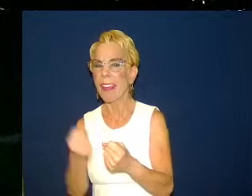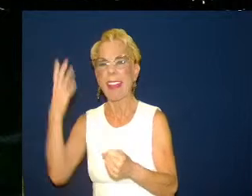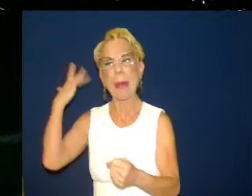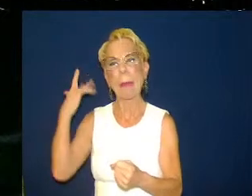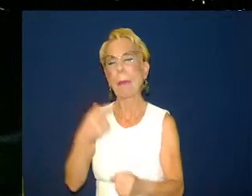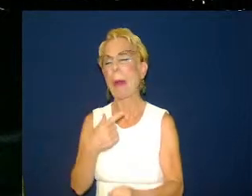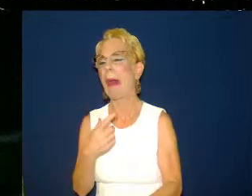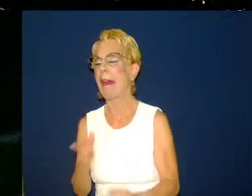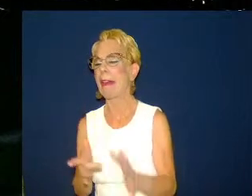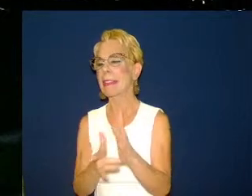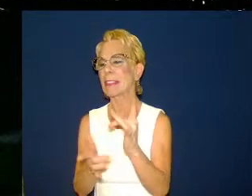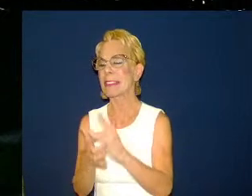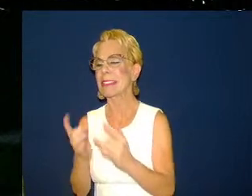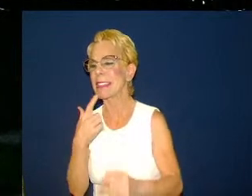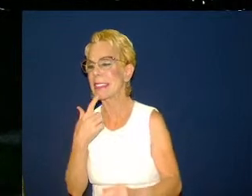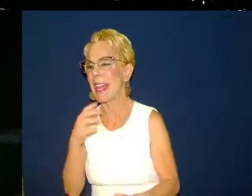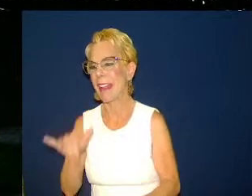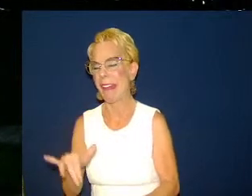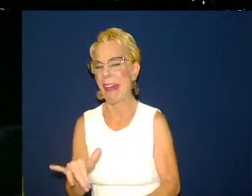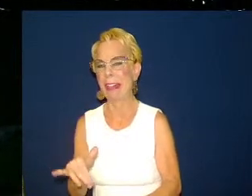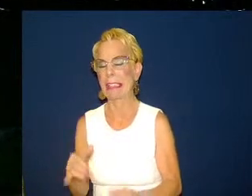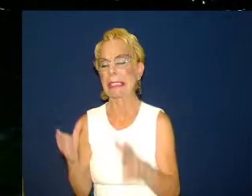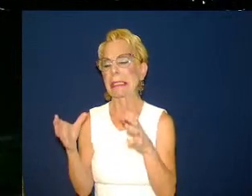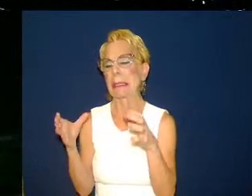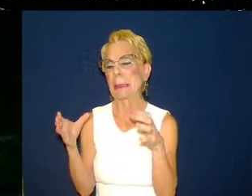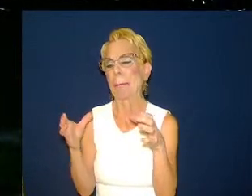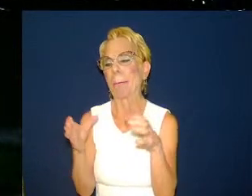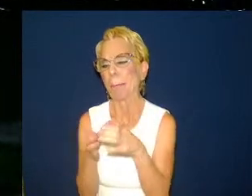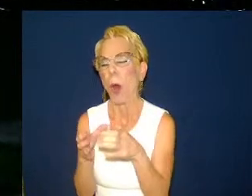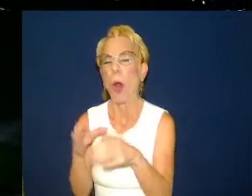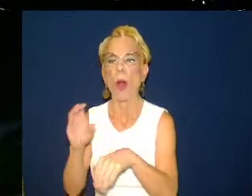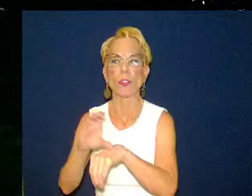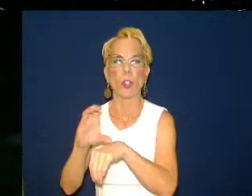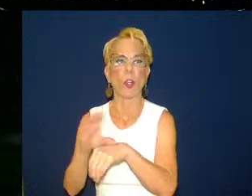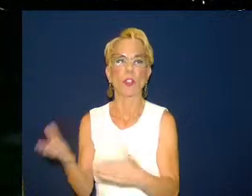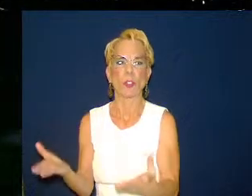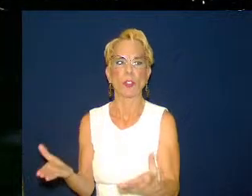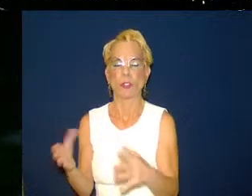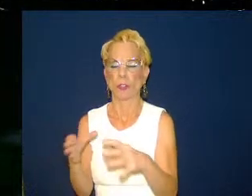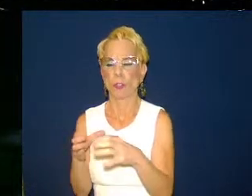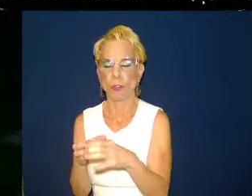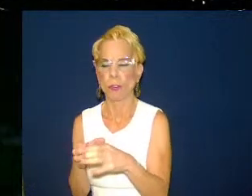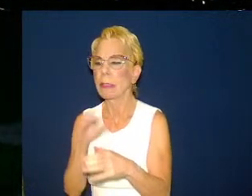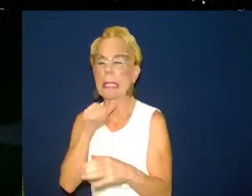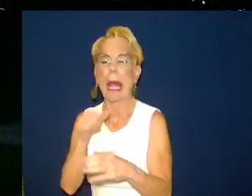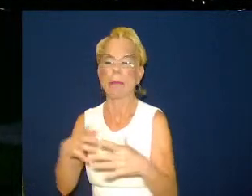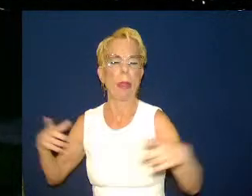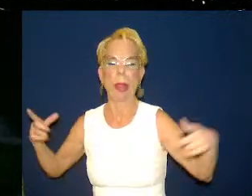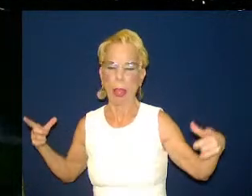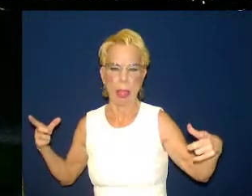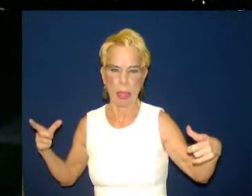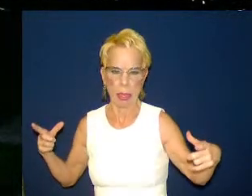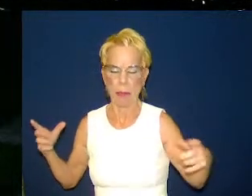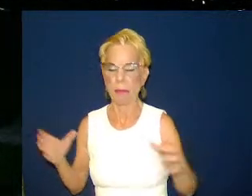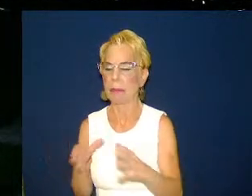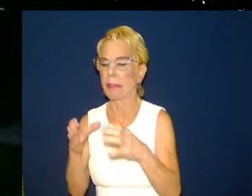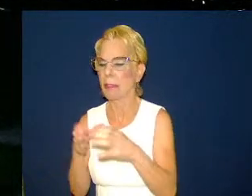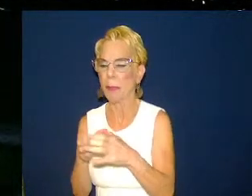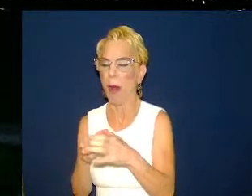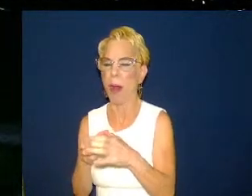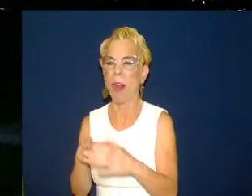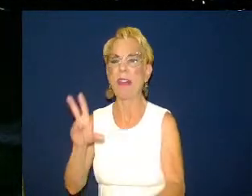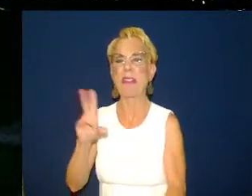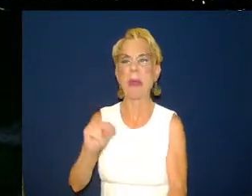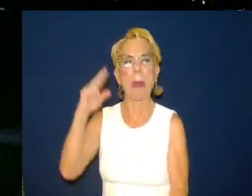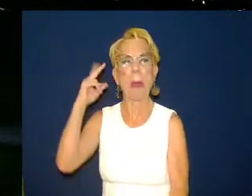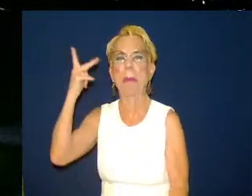seven. They were a small church, small congregation. They were not politically powerful. They